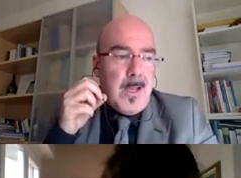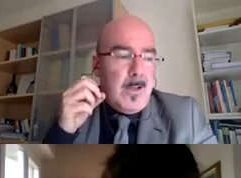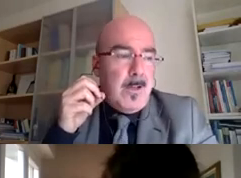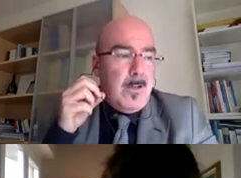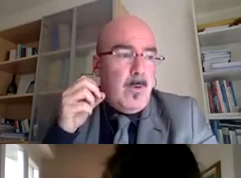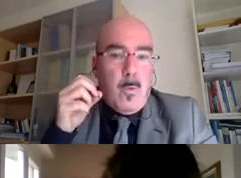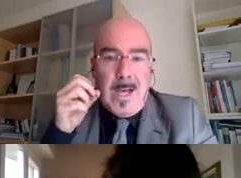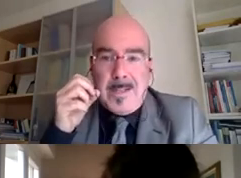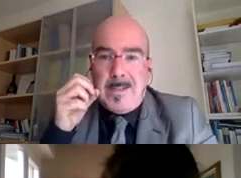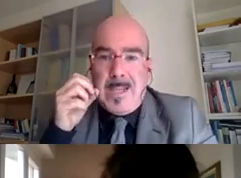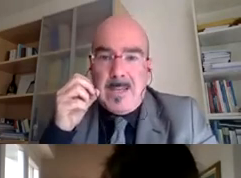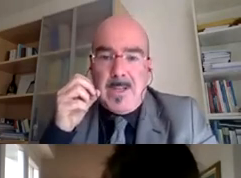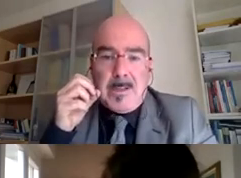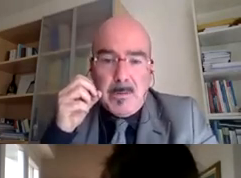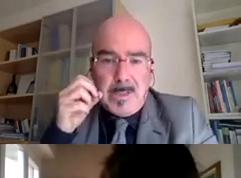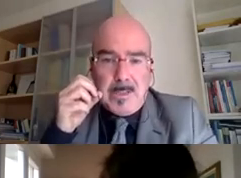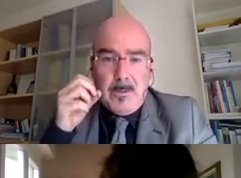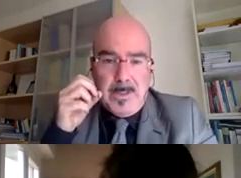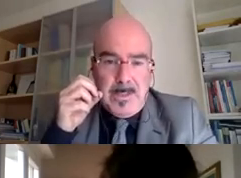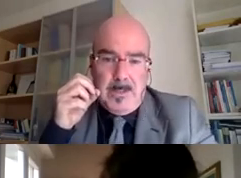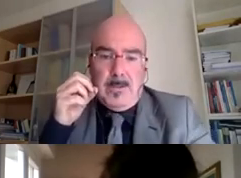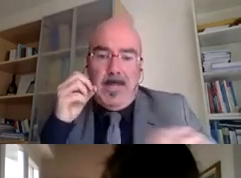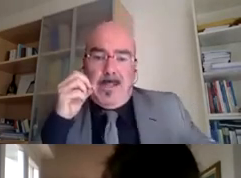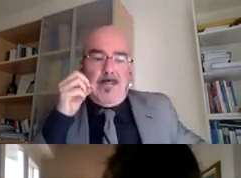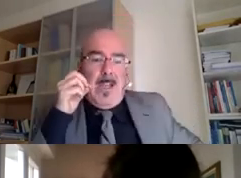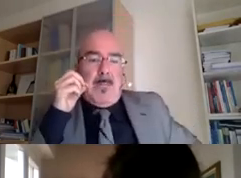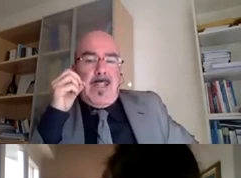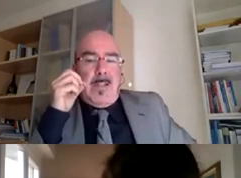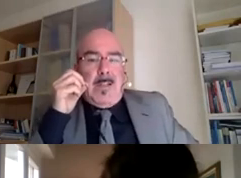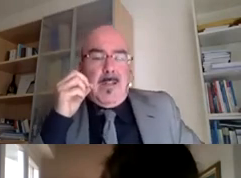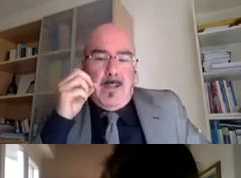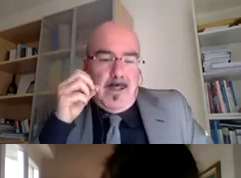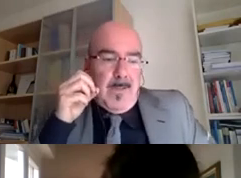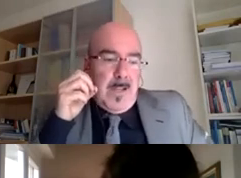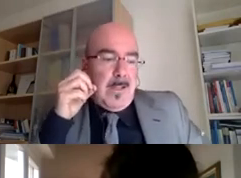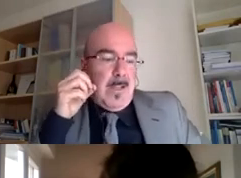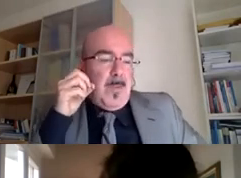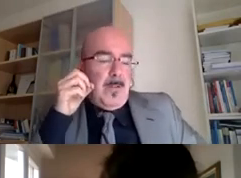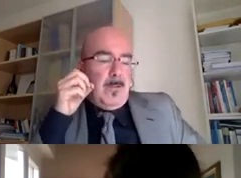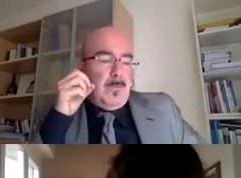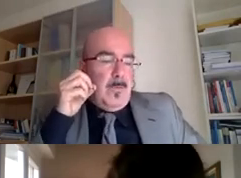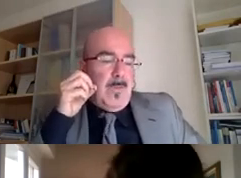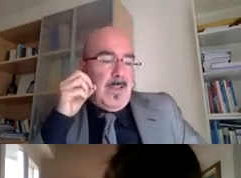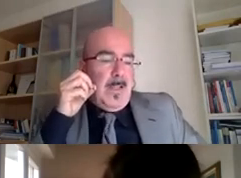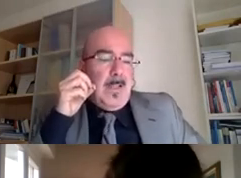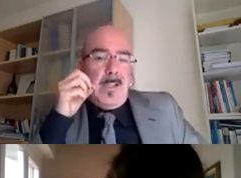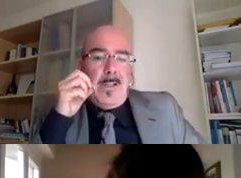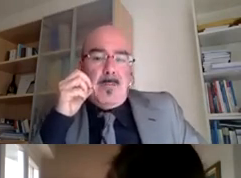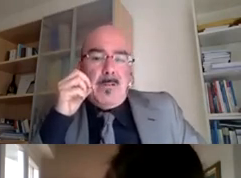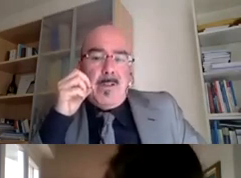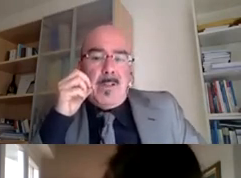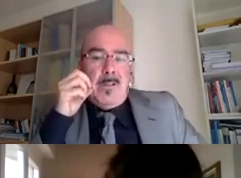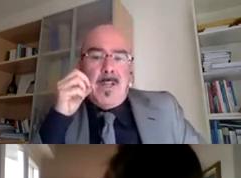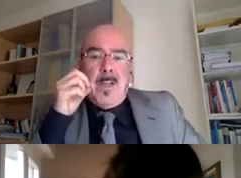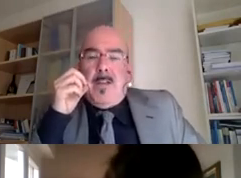Rights, once they have exhausted all the domestic remedies, as far as the European Court of Human Rights legal system